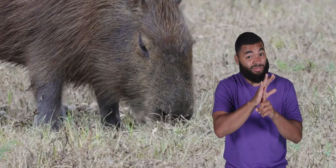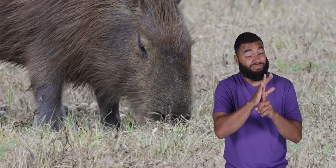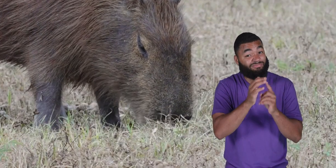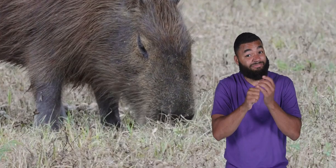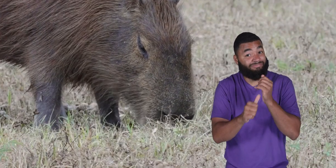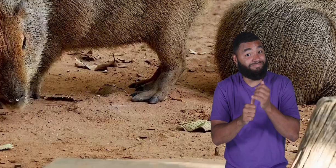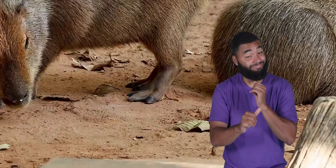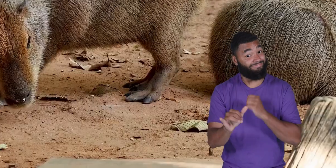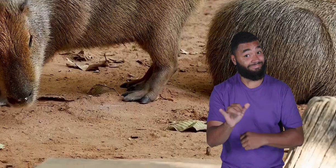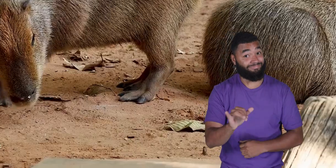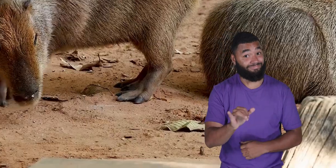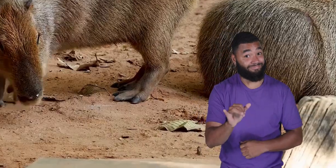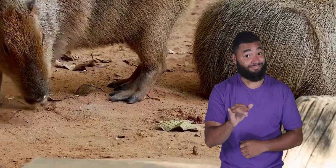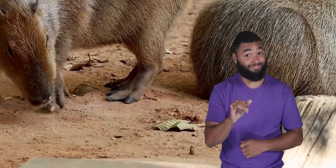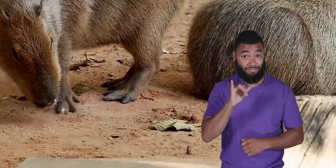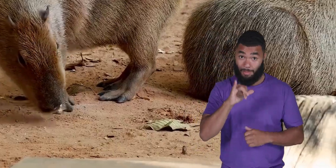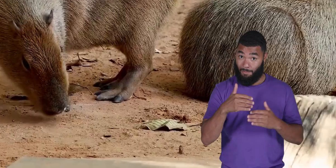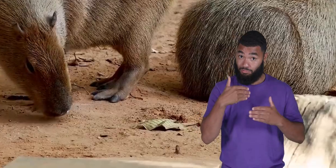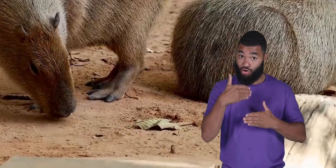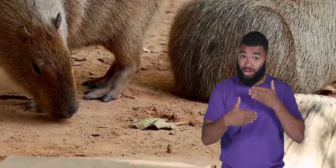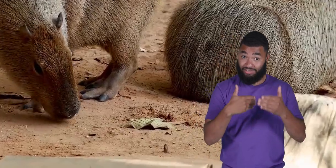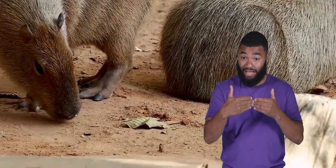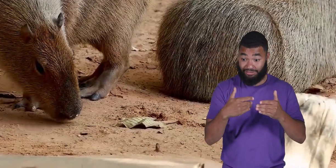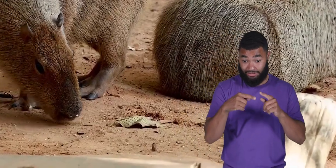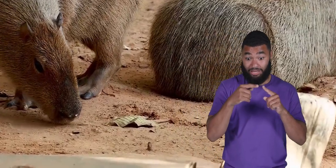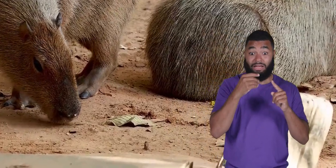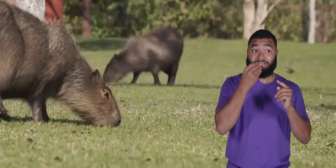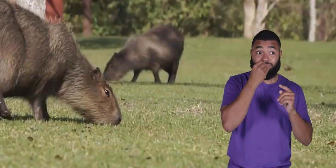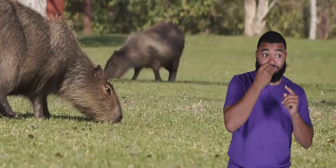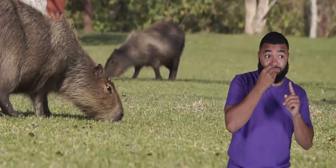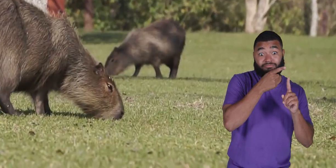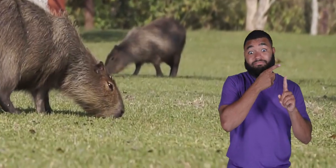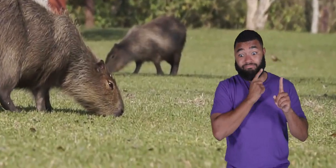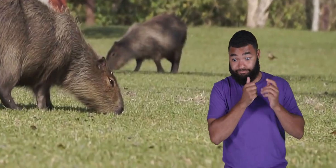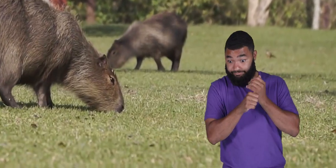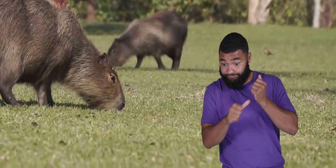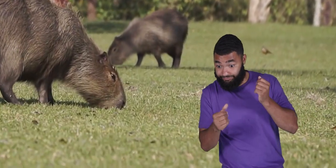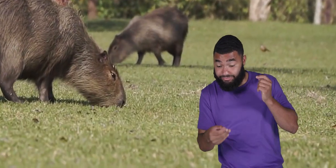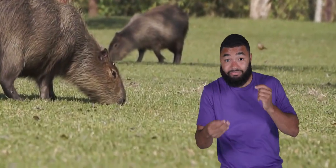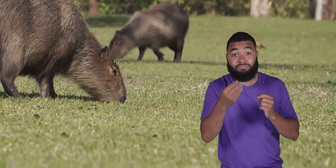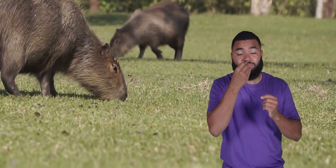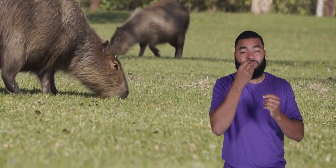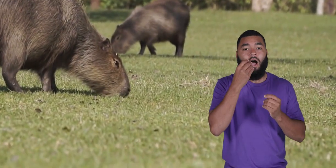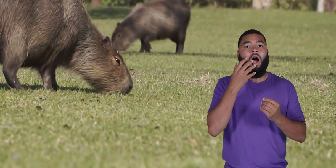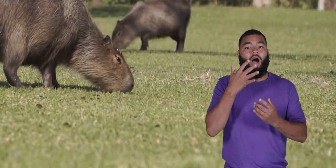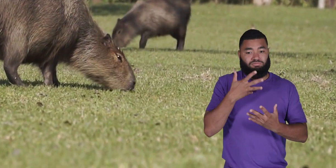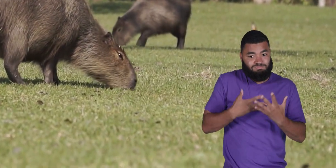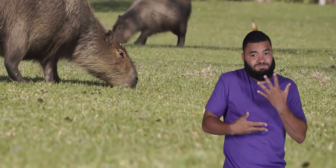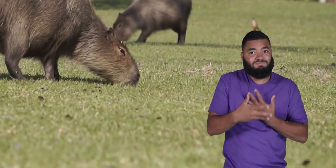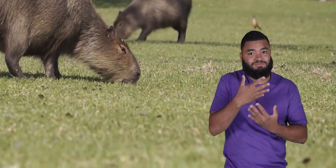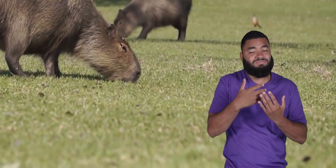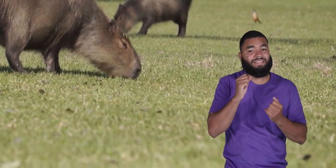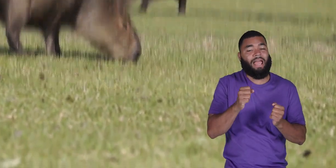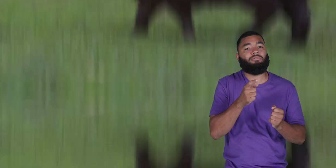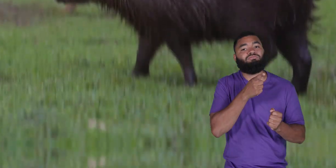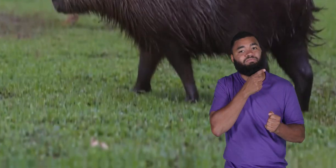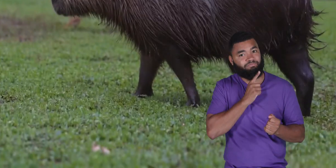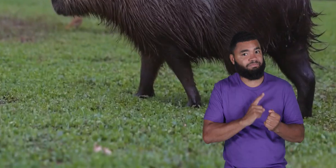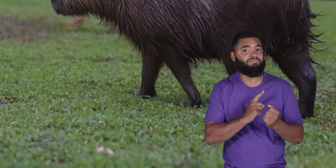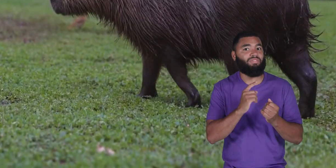droppings this process called caprifogy lets them digest food better and absorb more nutrients